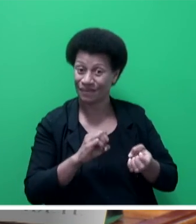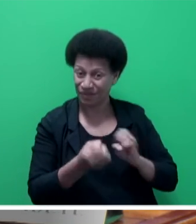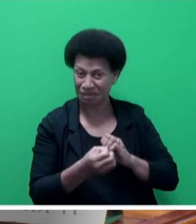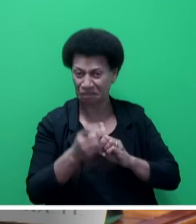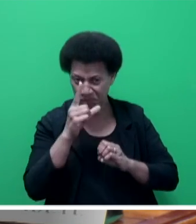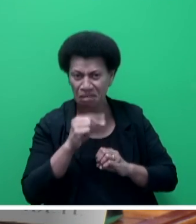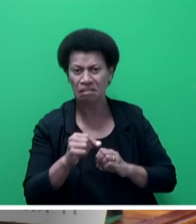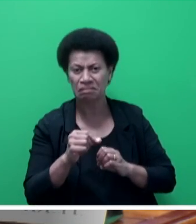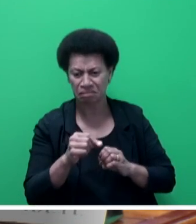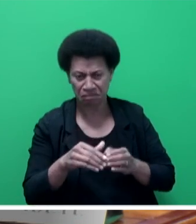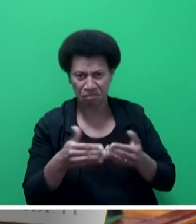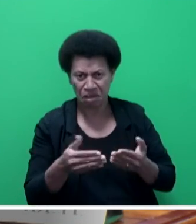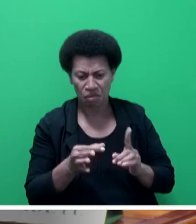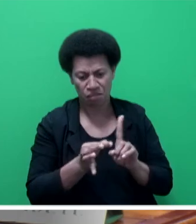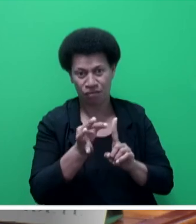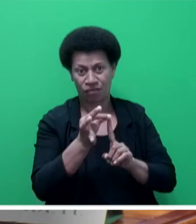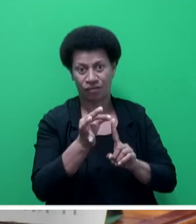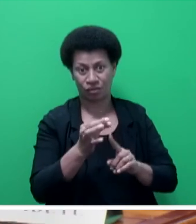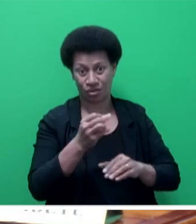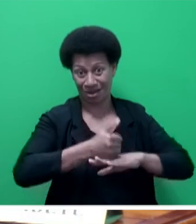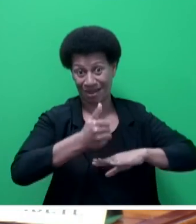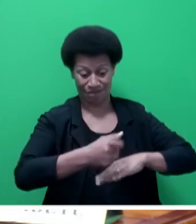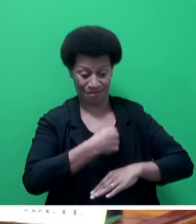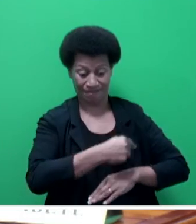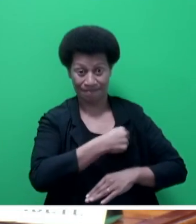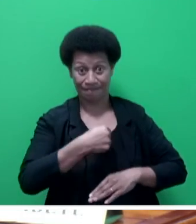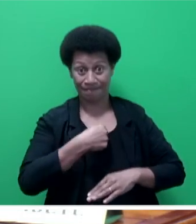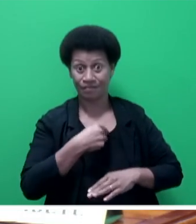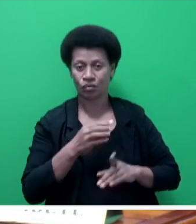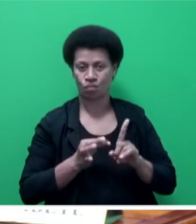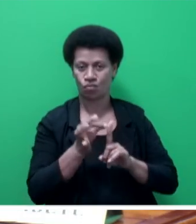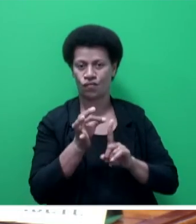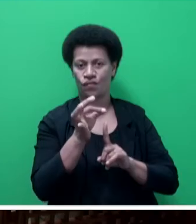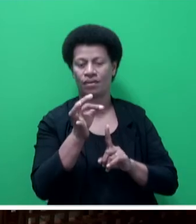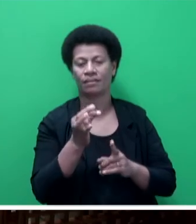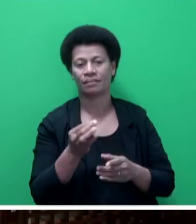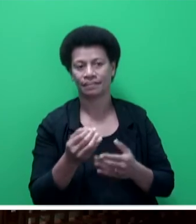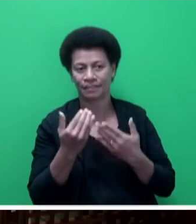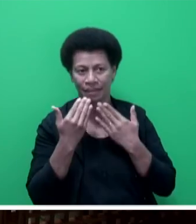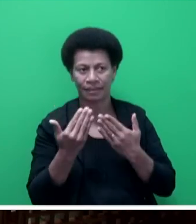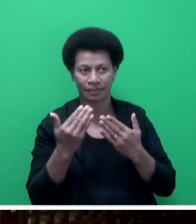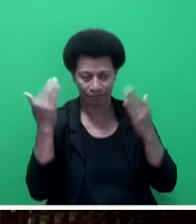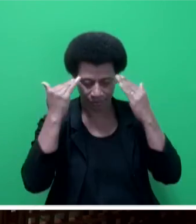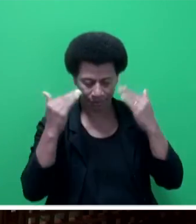can be improved, and of course government is committed to making those improvements. Thank you, Mr. Speaker, sir. Thank you, Honourable Minister.